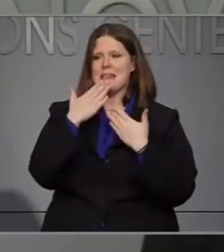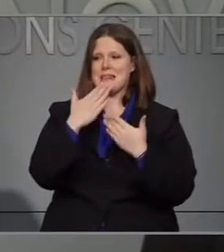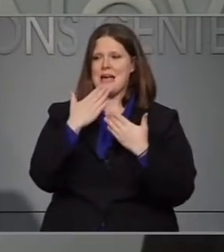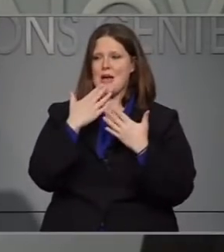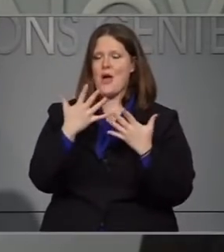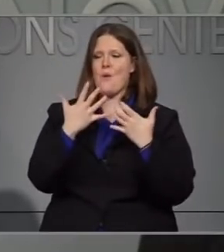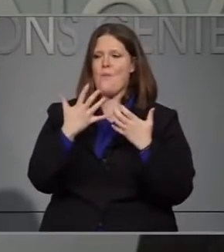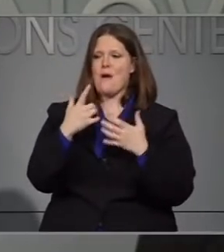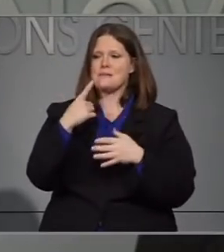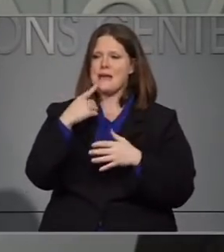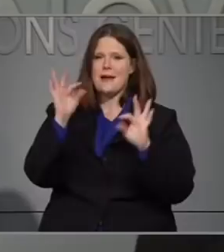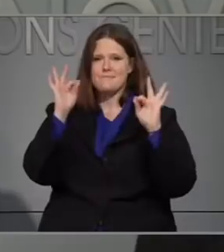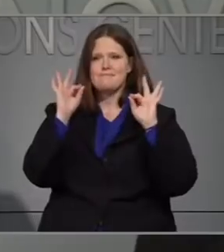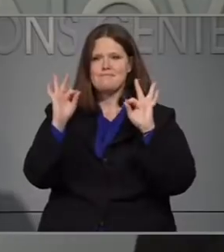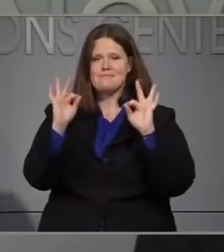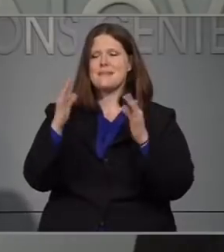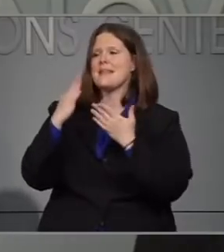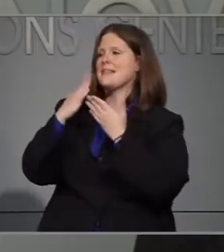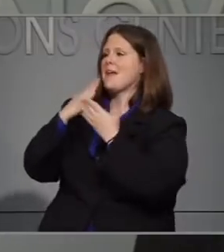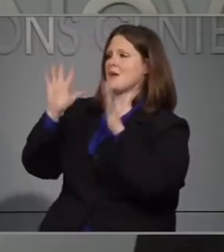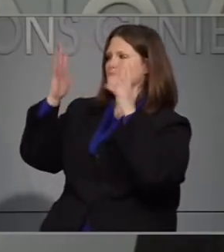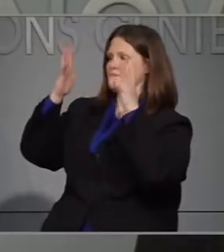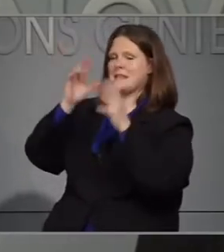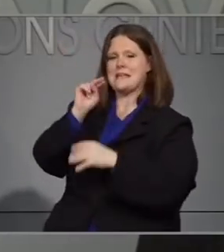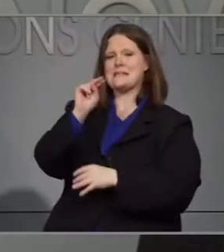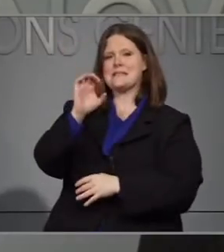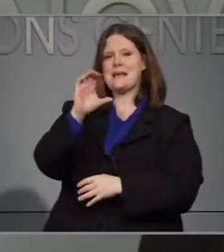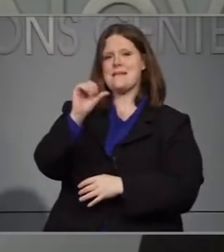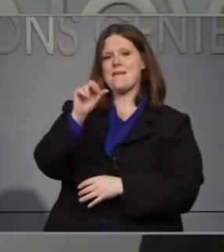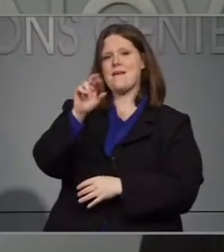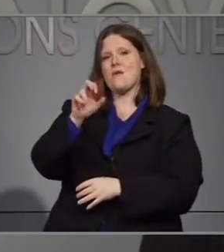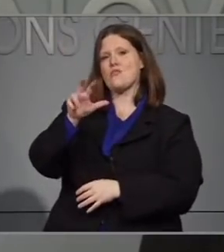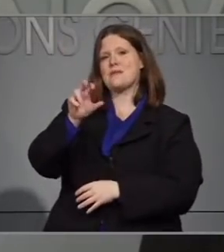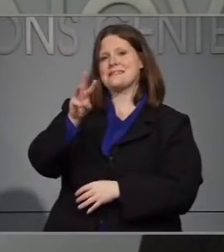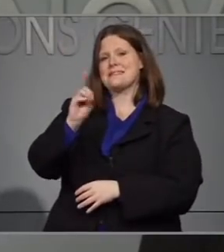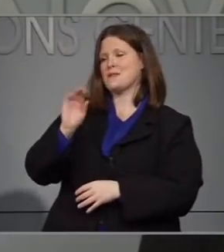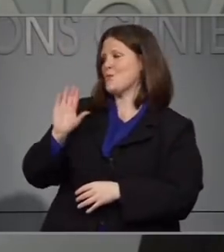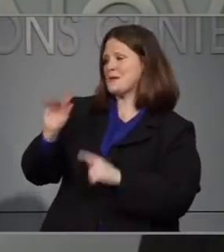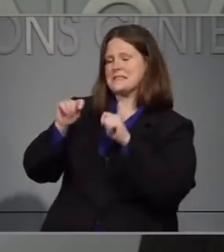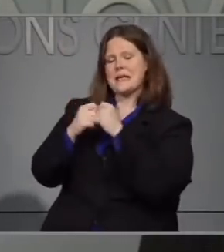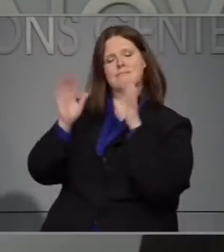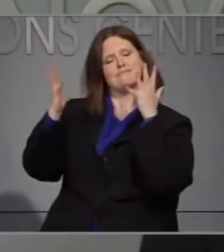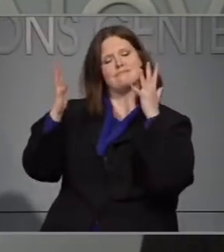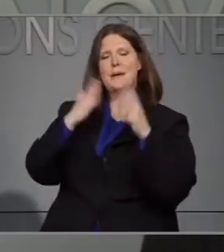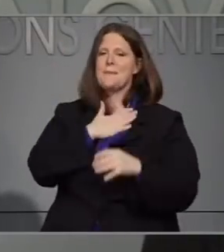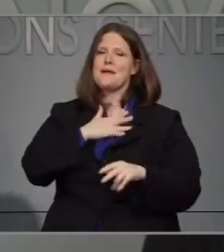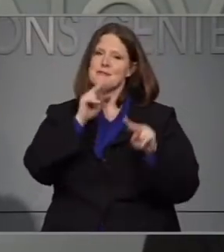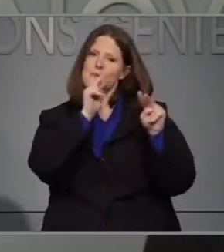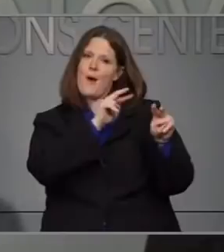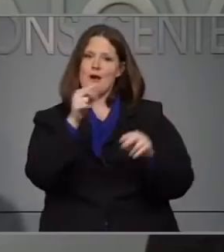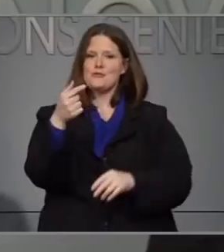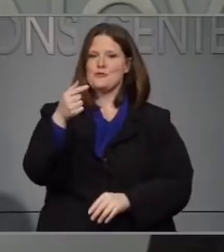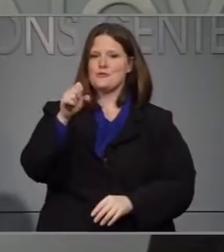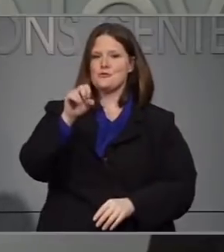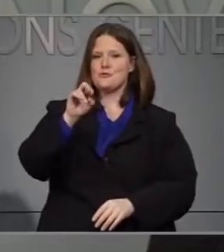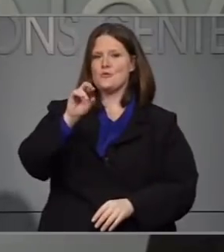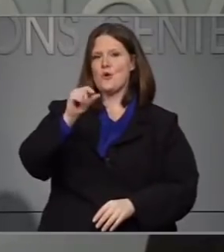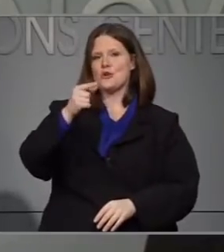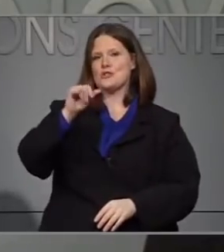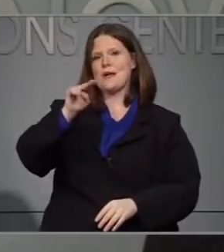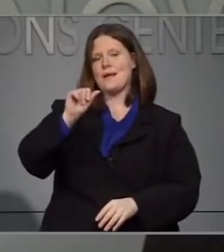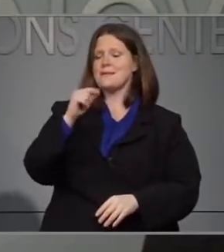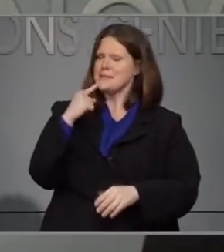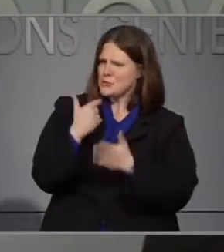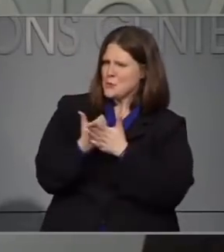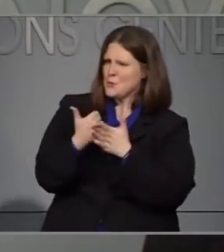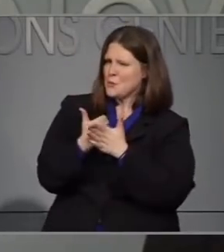want to give one more shout out to the NC Care 360 team. Please look for more on that. As Georgina said, we're just beginning. It is the